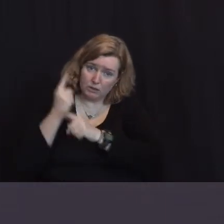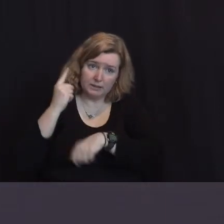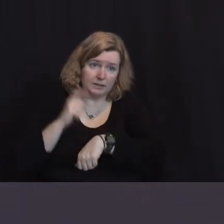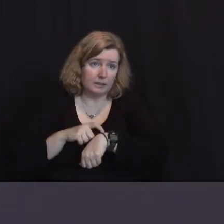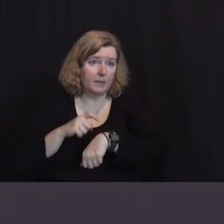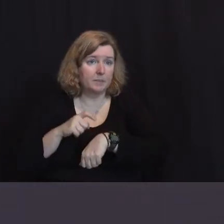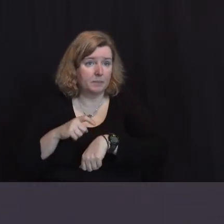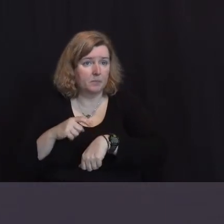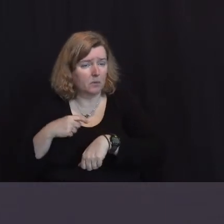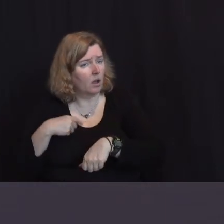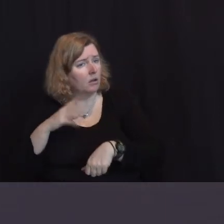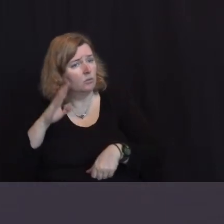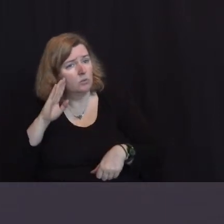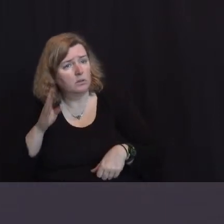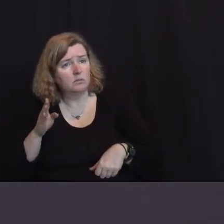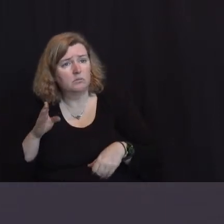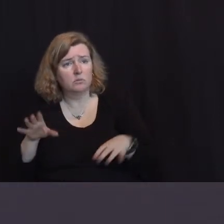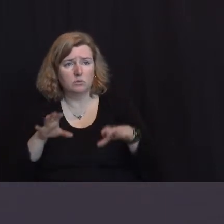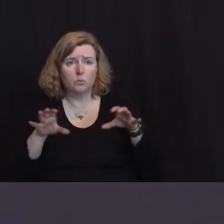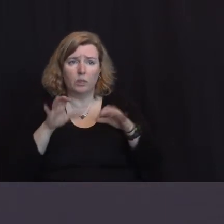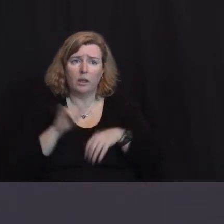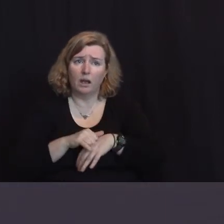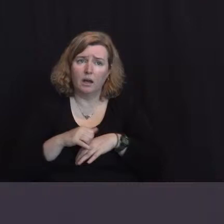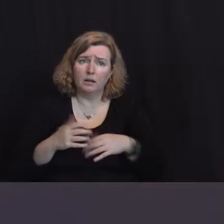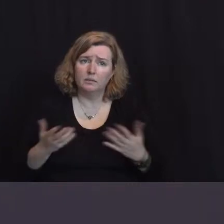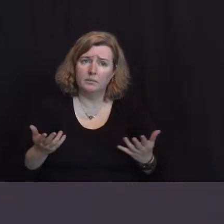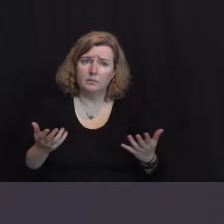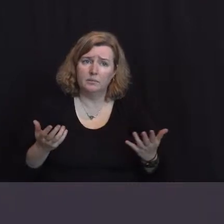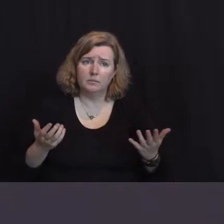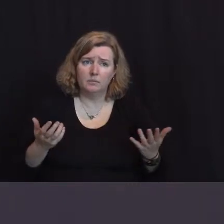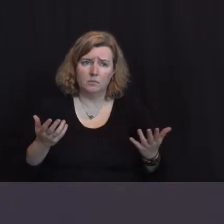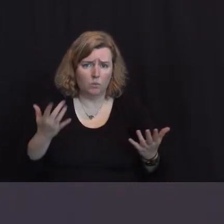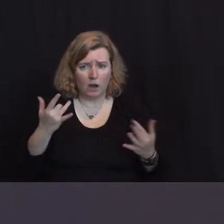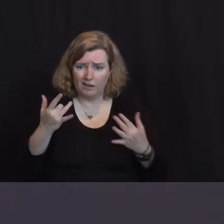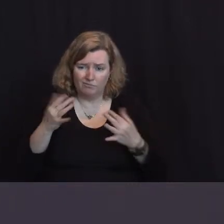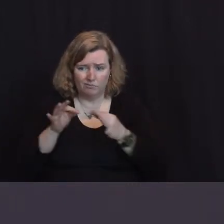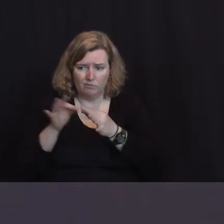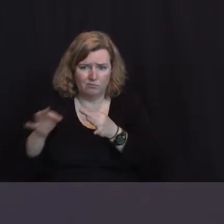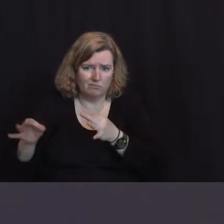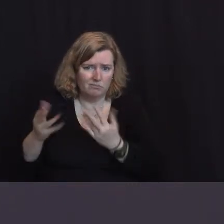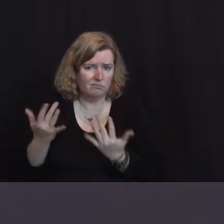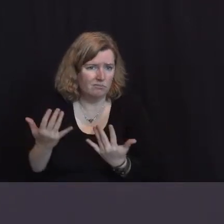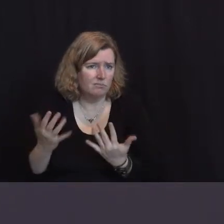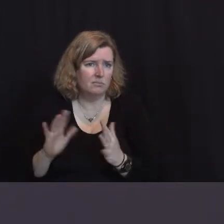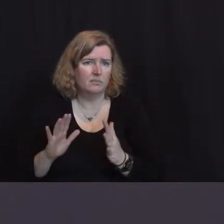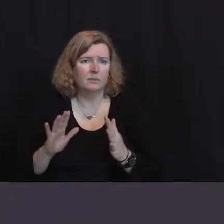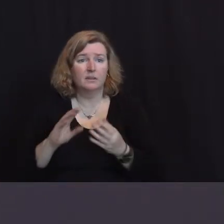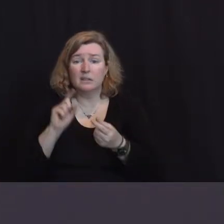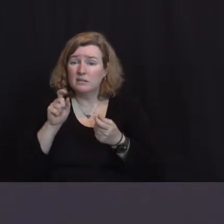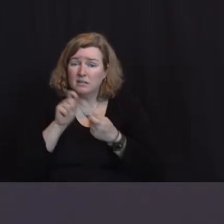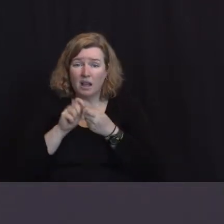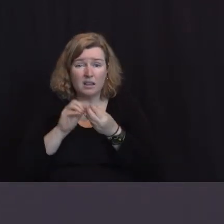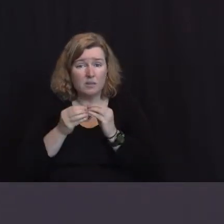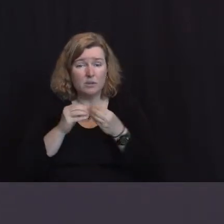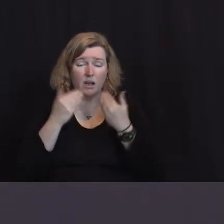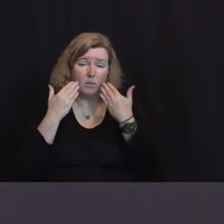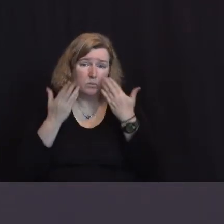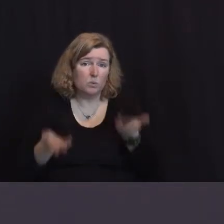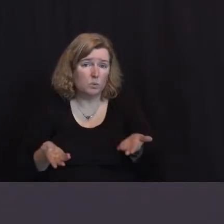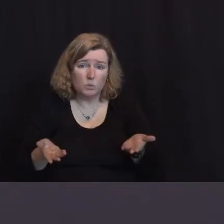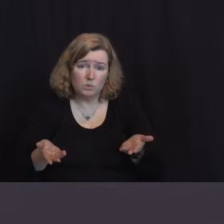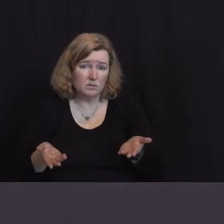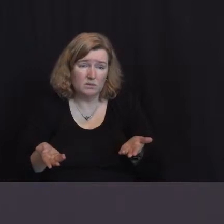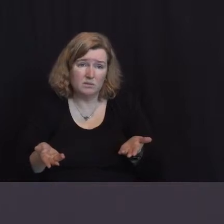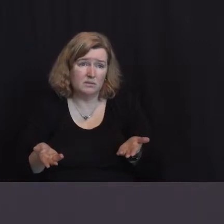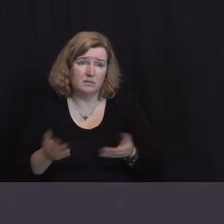knew we would take. And so that explains the timing. I don't have the numbers, but if that number exists, Mahan and Tina will help me figure